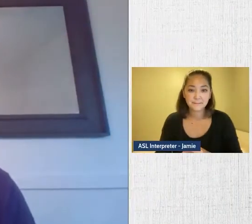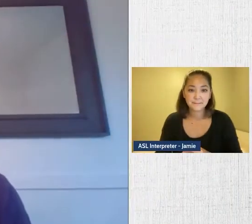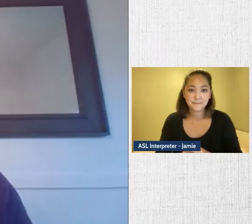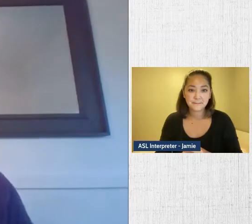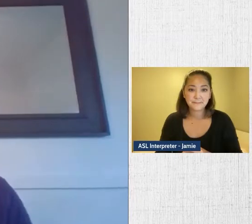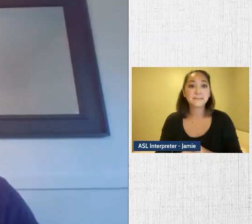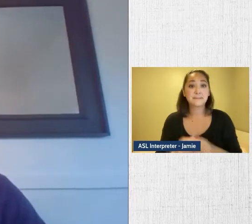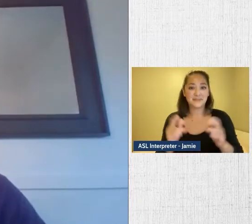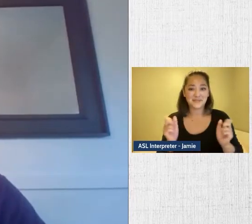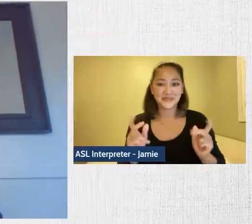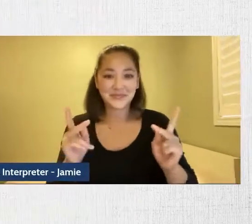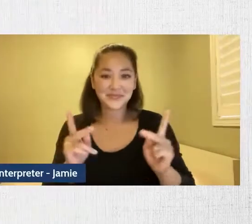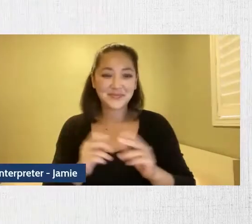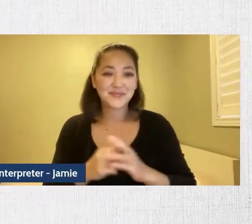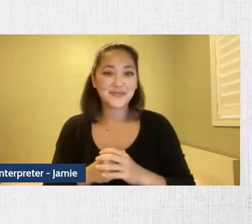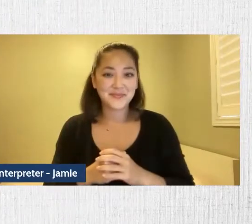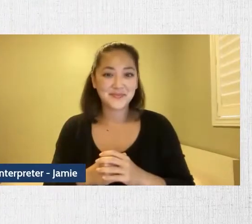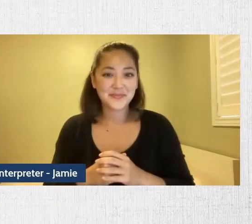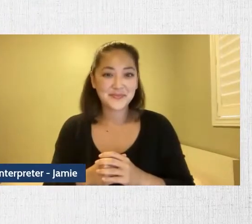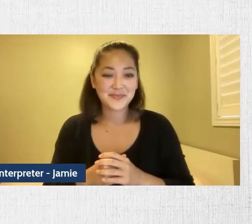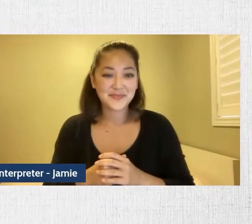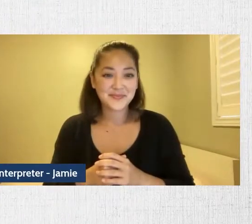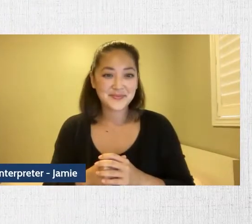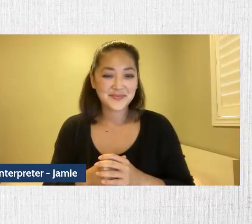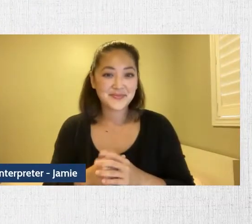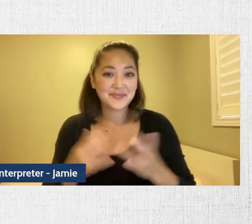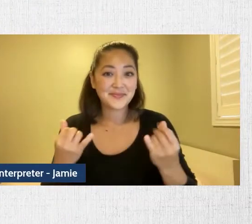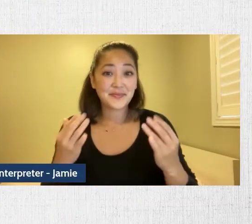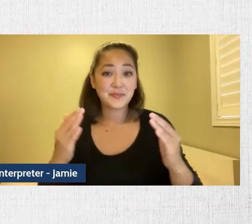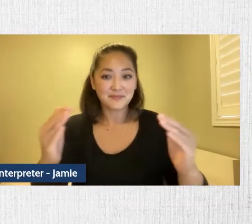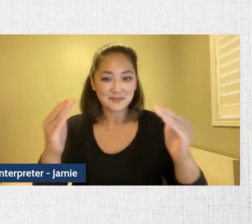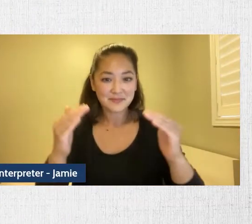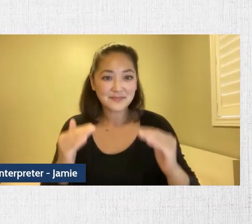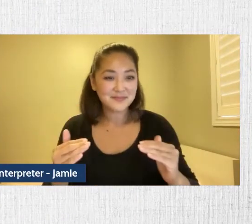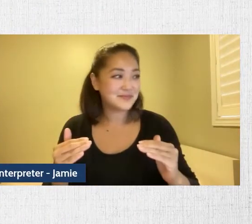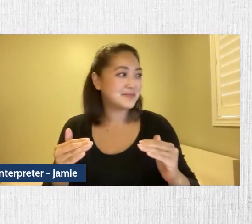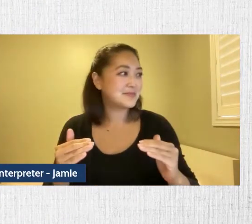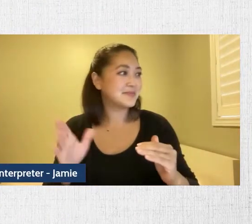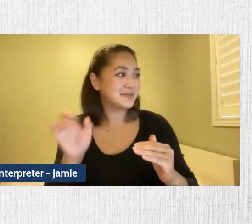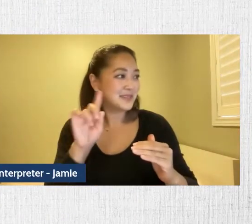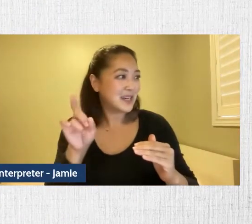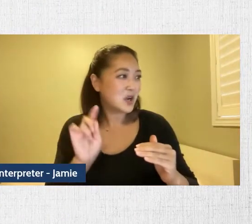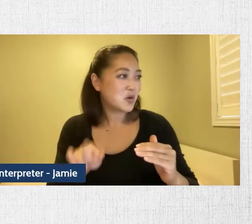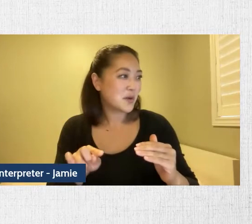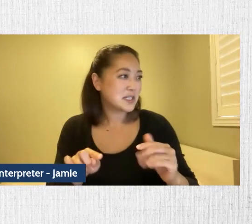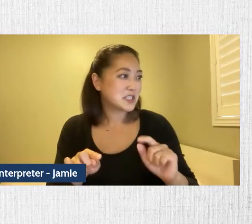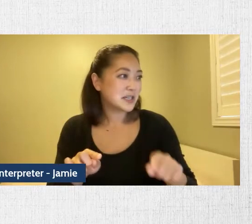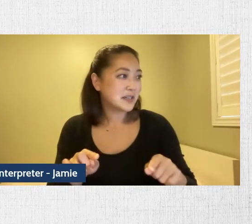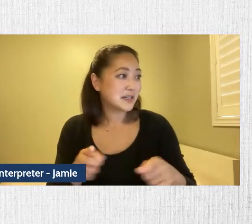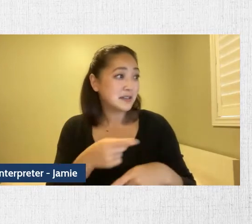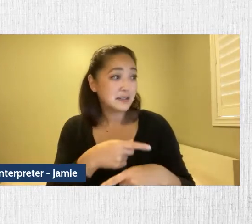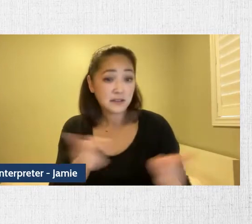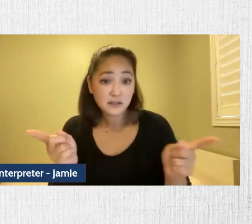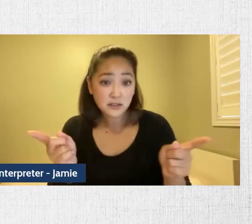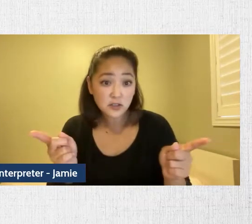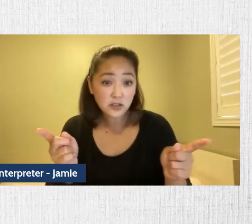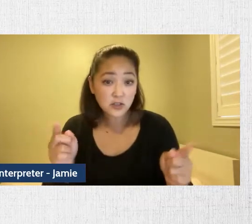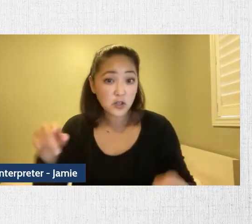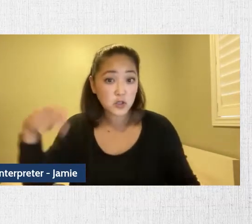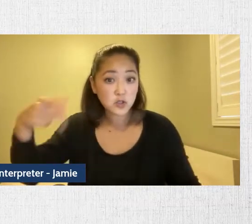Okay, so now to the next question, which would be, did you purple back